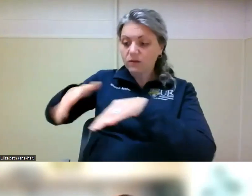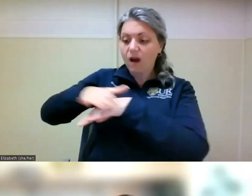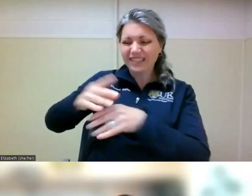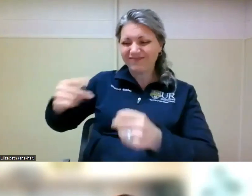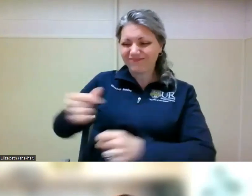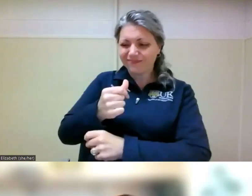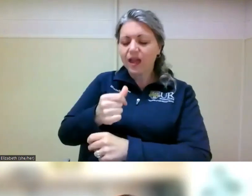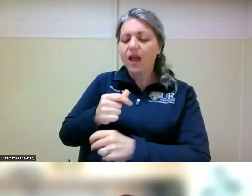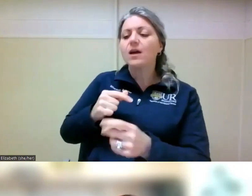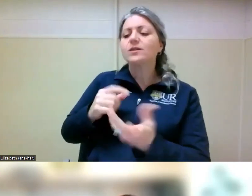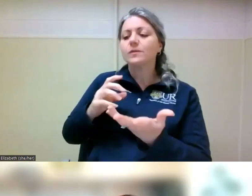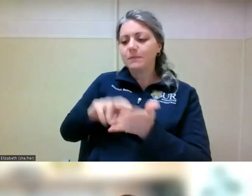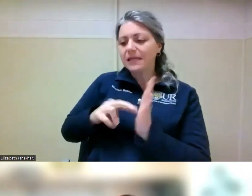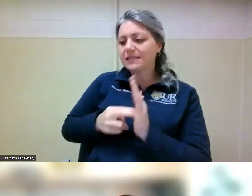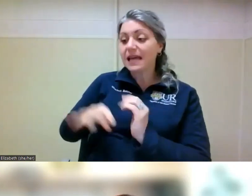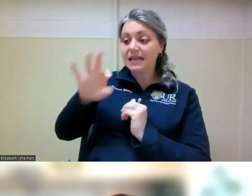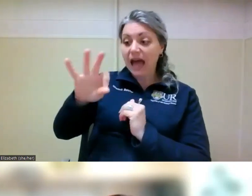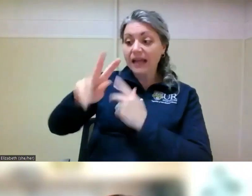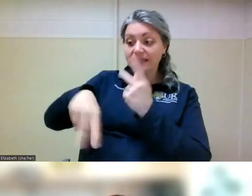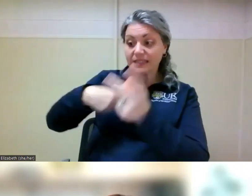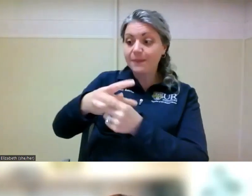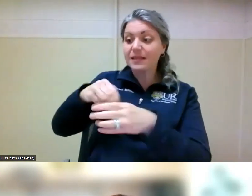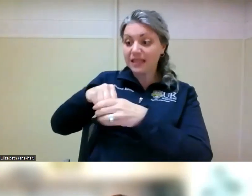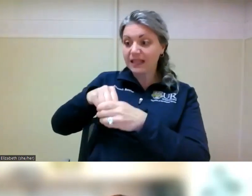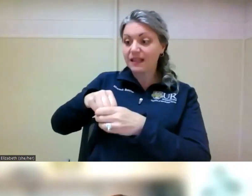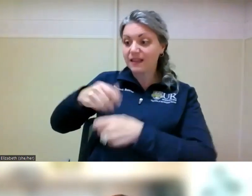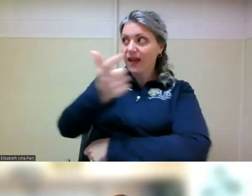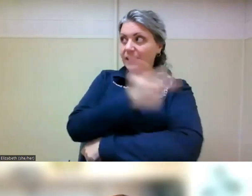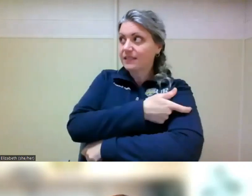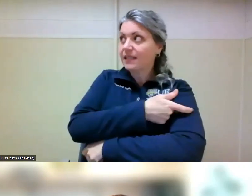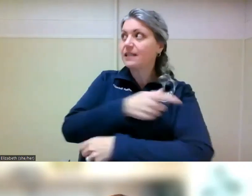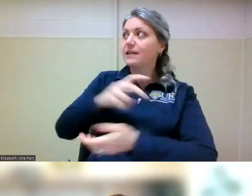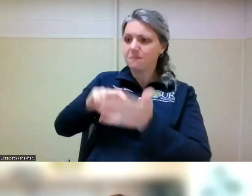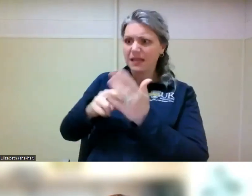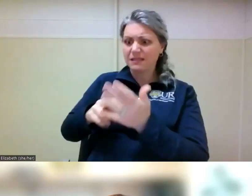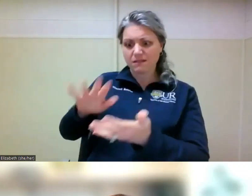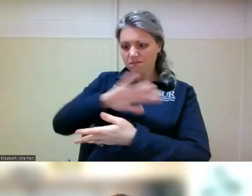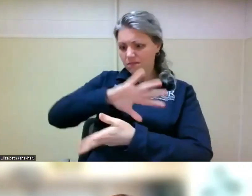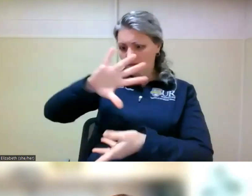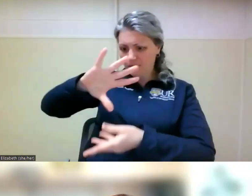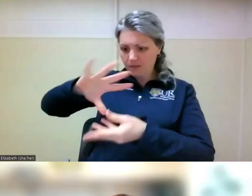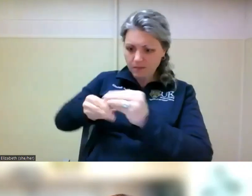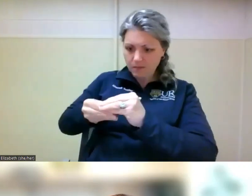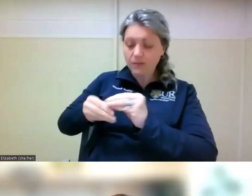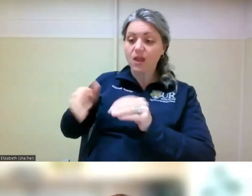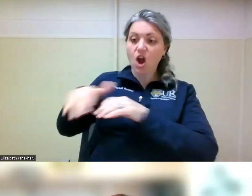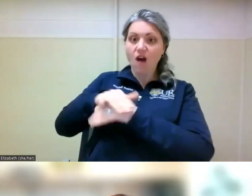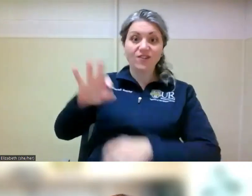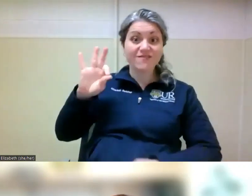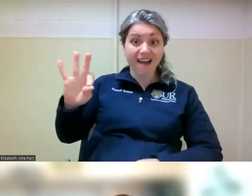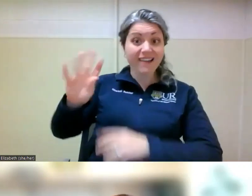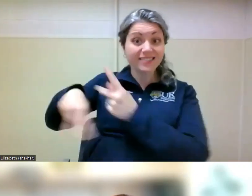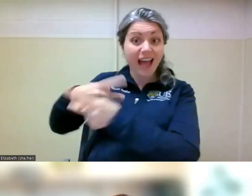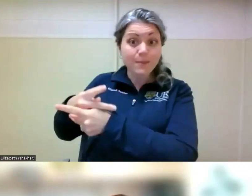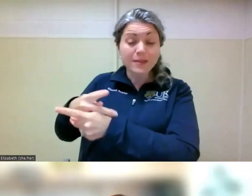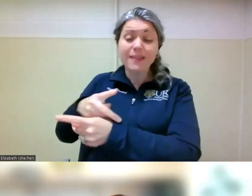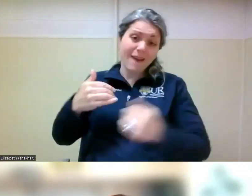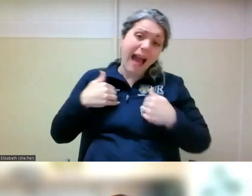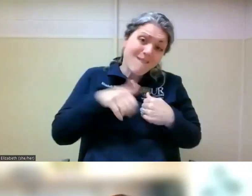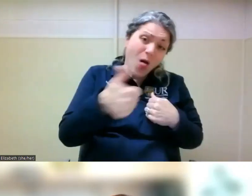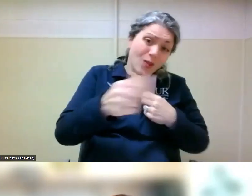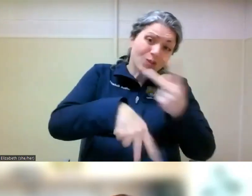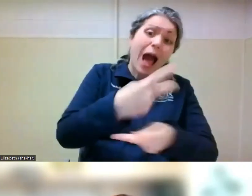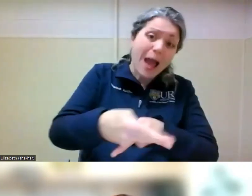the nine types that are in the vaccine are the 9 types that the vaccine covers. It does not provide coverage for any of those other types that are not